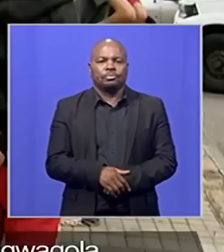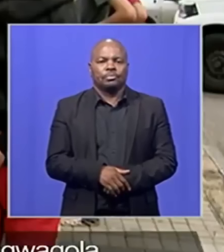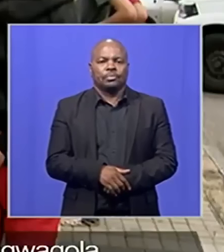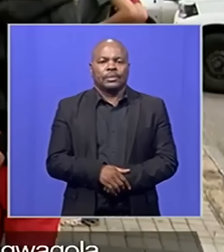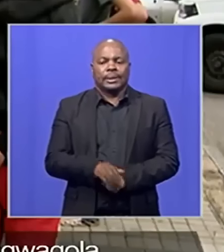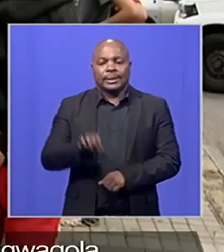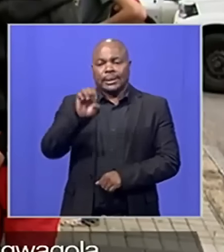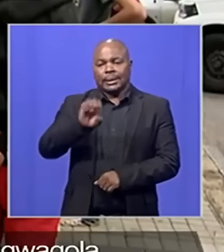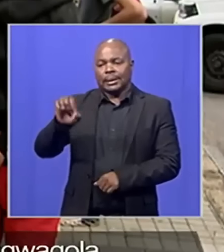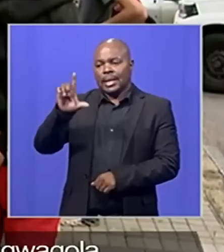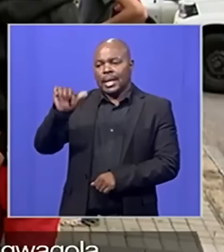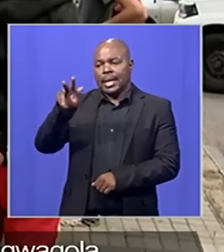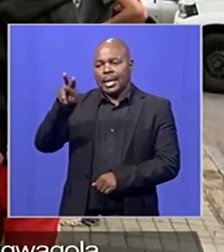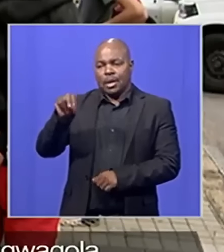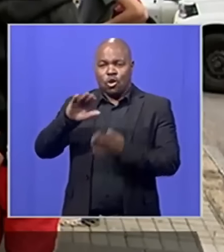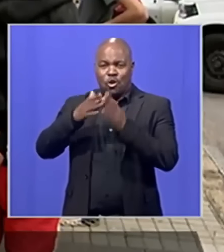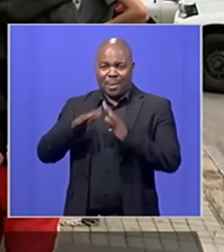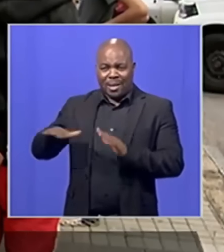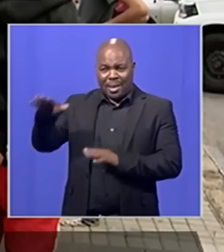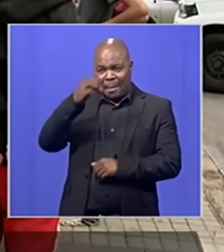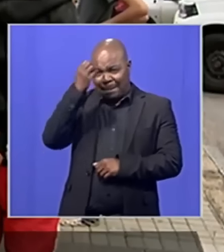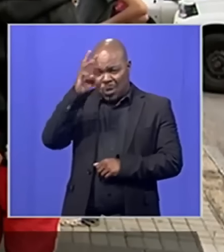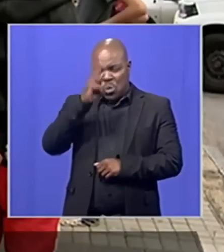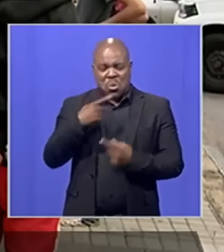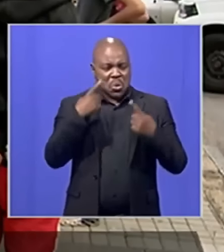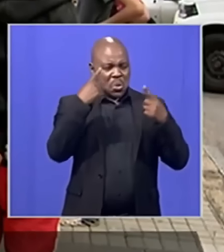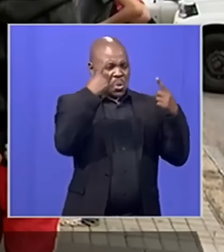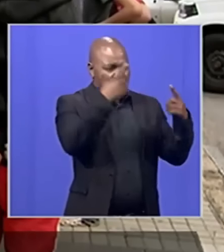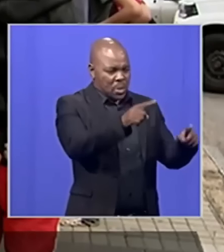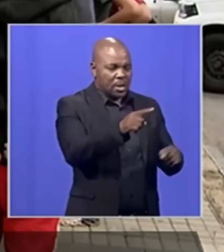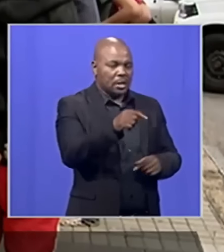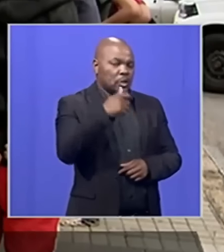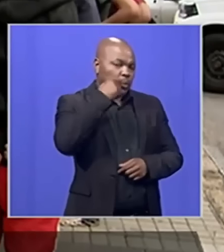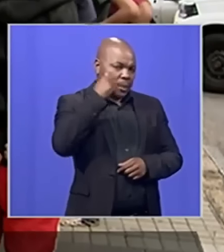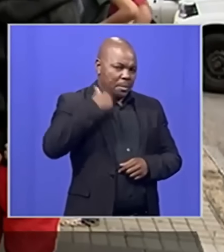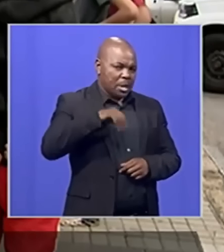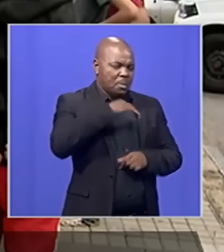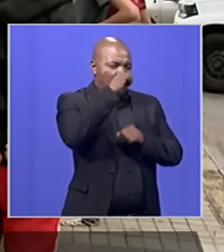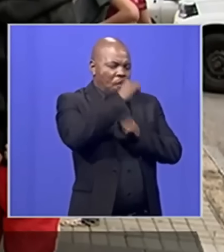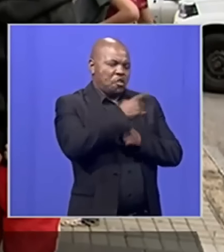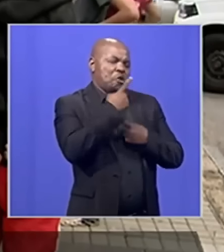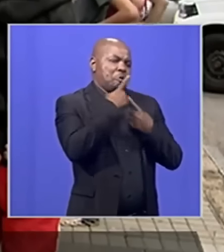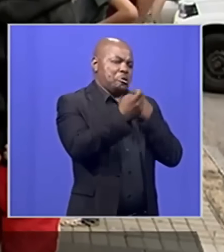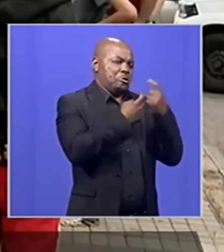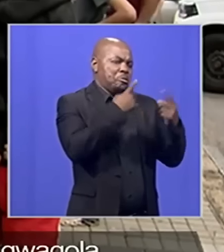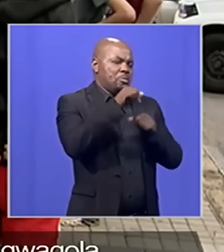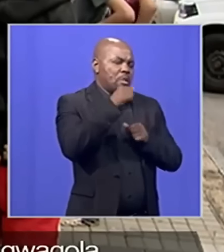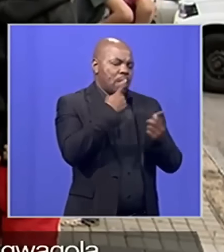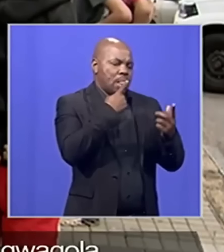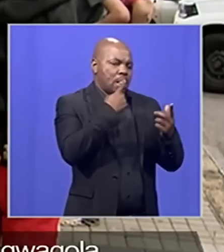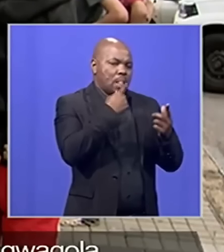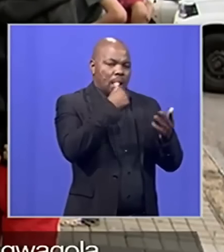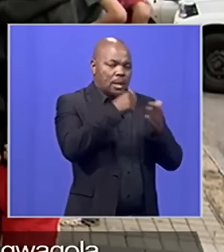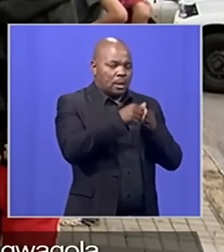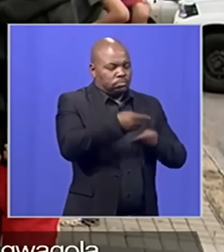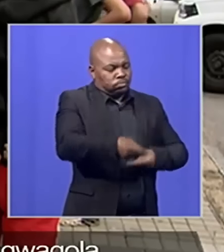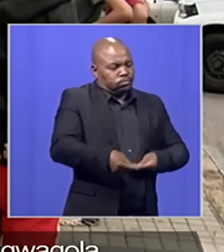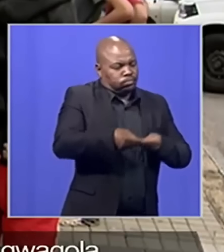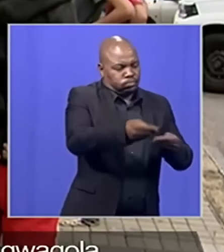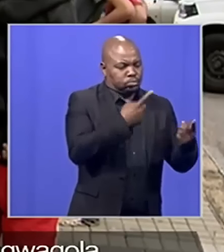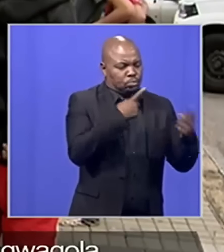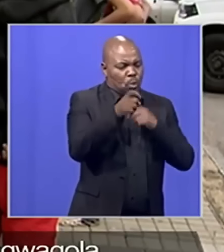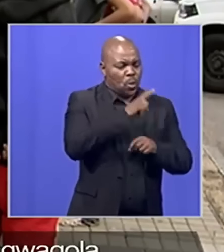badudi ba East Lane ka Pitori ba ile ba ipelaetša dikantorong tša masepala wa toropo ya Tshwane go ya go fana ka lengwalo la dingongorego ka morago ga gore ba tlhoke mohlagase